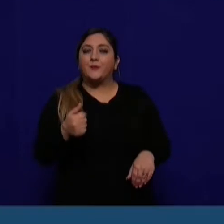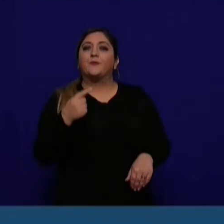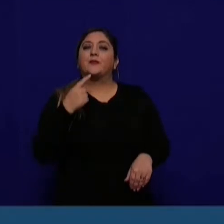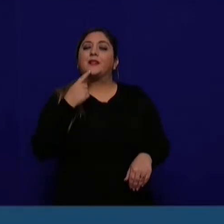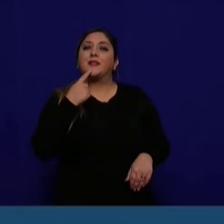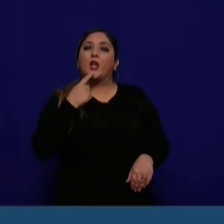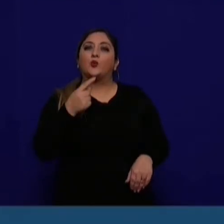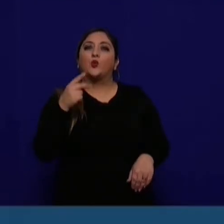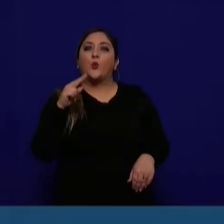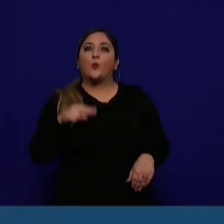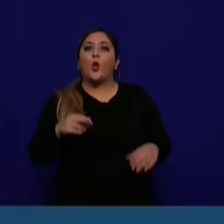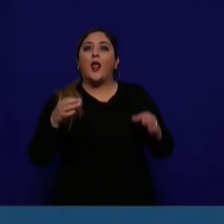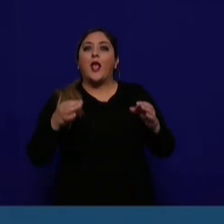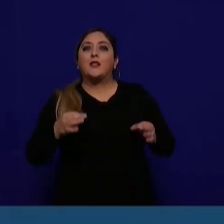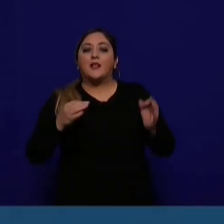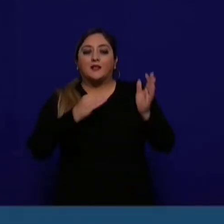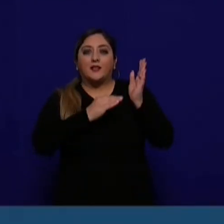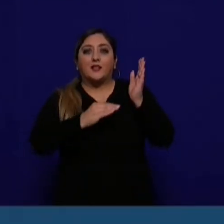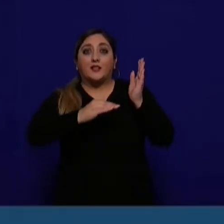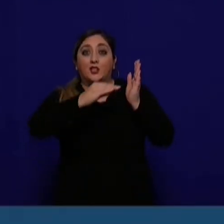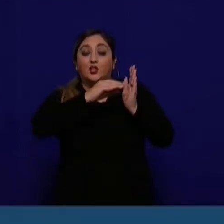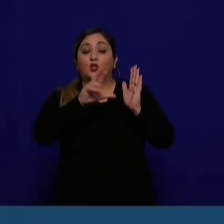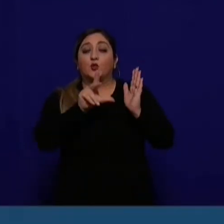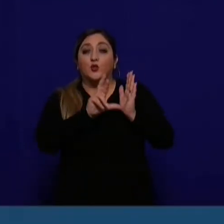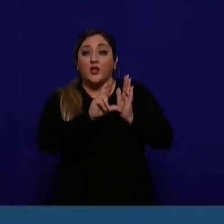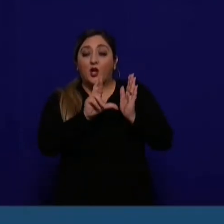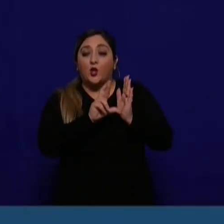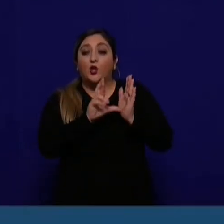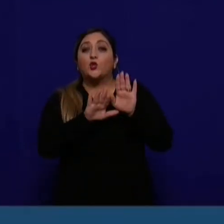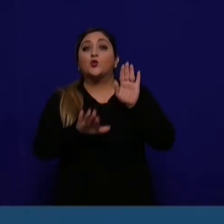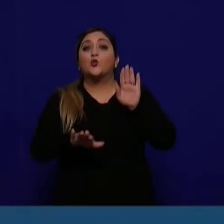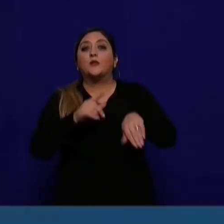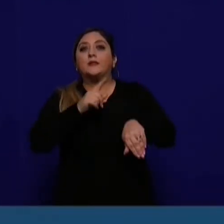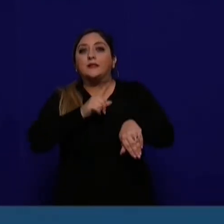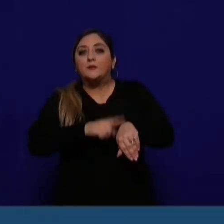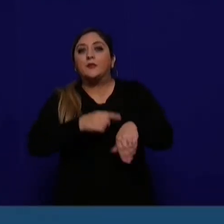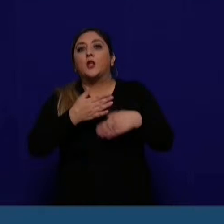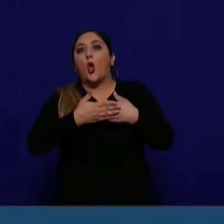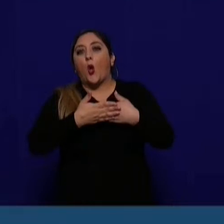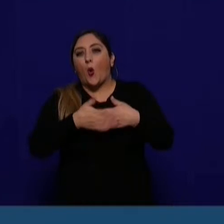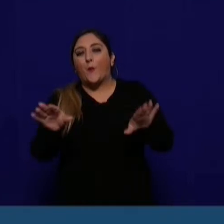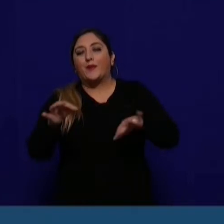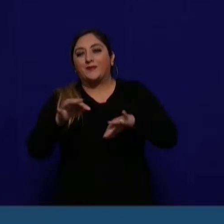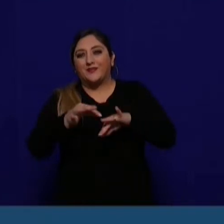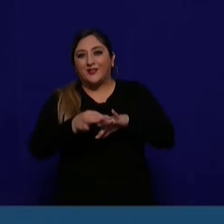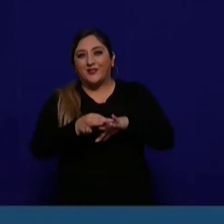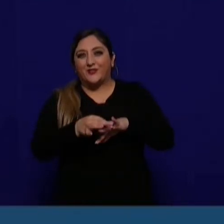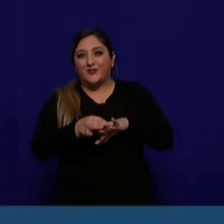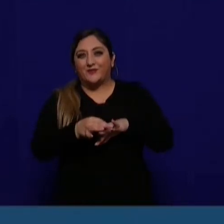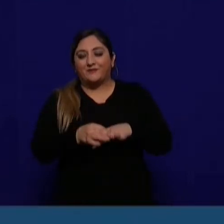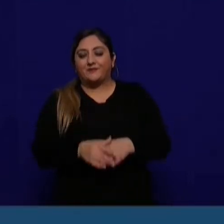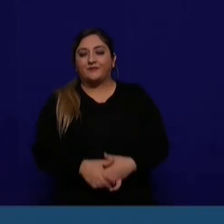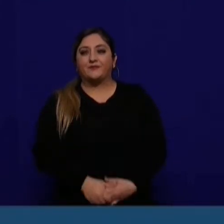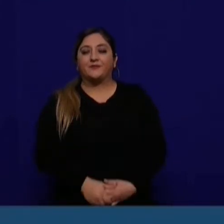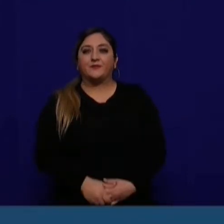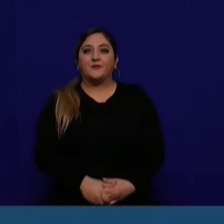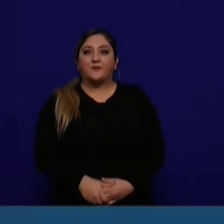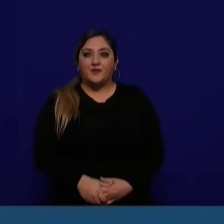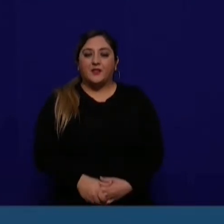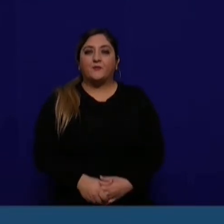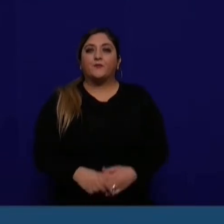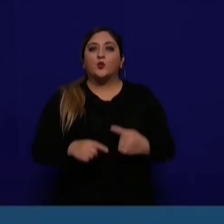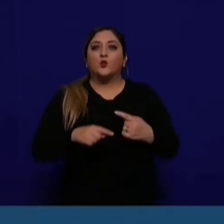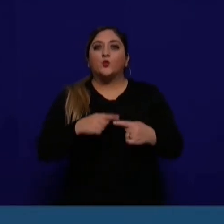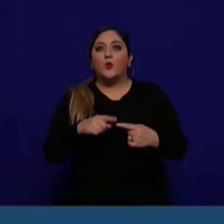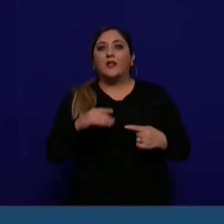wkoll l-standards li jkunu qegħdin japplikaw skont dak iż-żmien ukoll għat-tiġijiet ukoll. Fuq il-sintomi tal-COVID